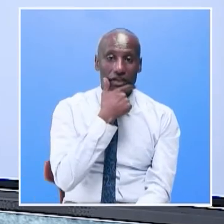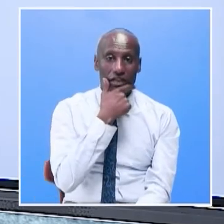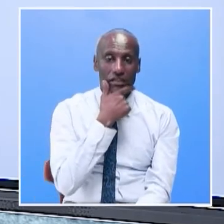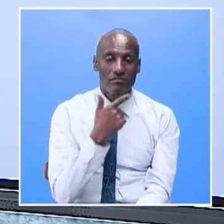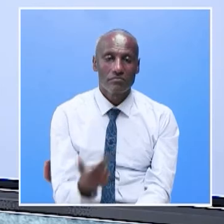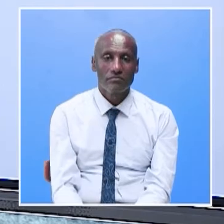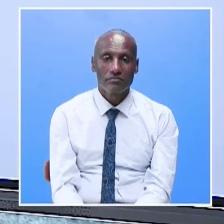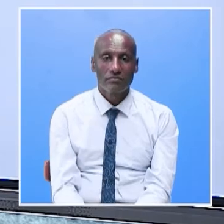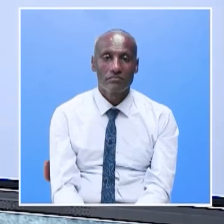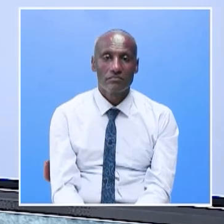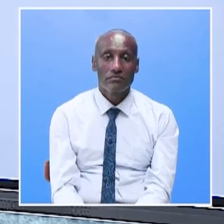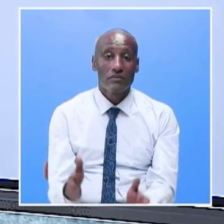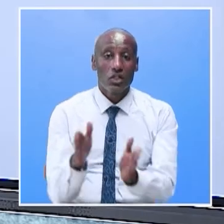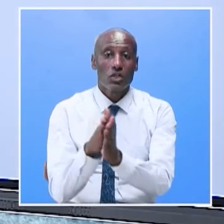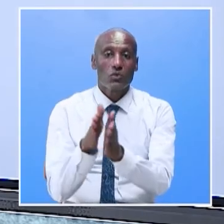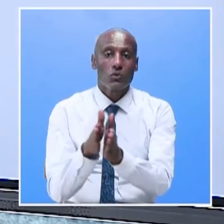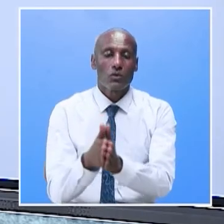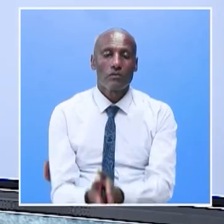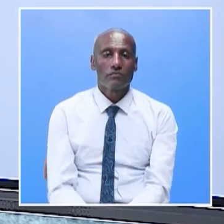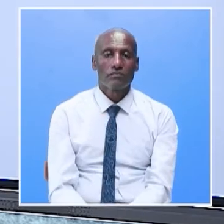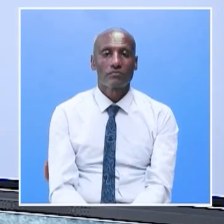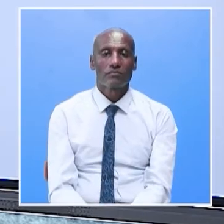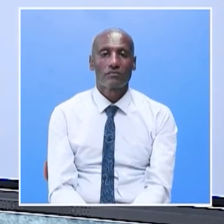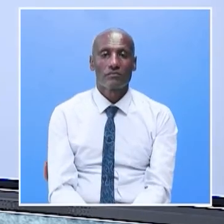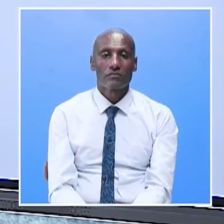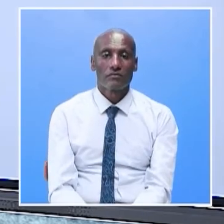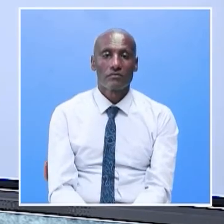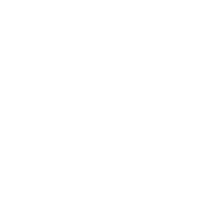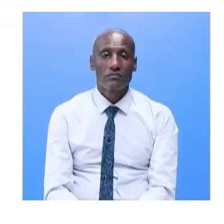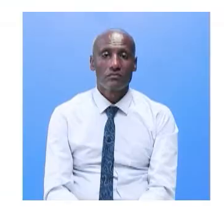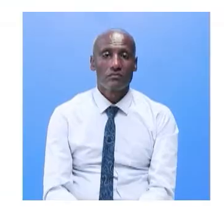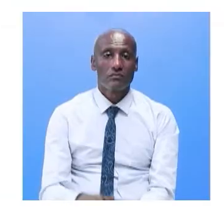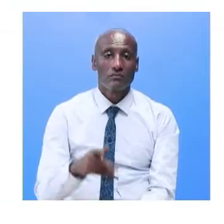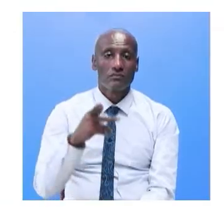also school. Here is the first one was what? Place.